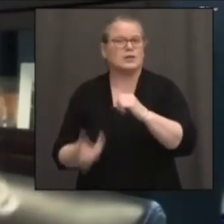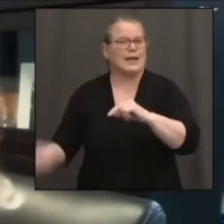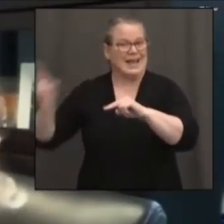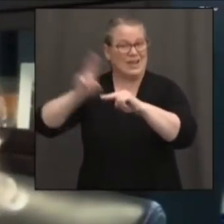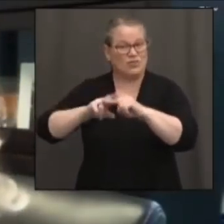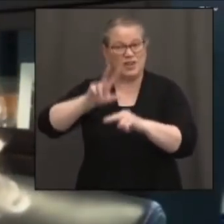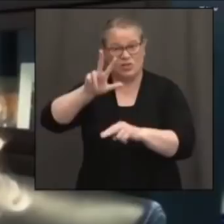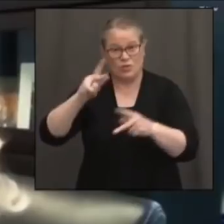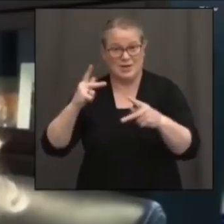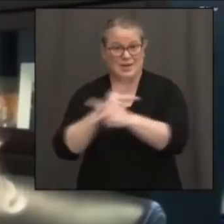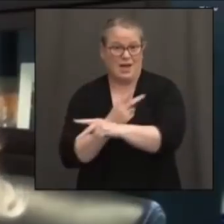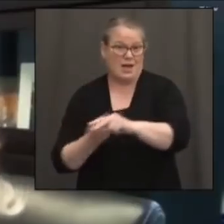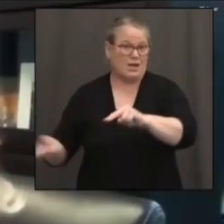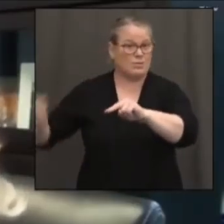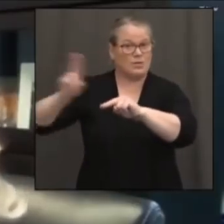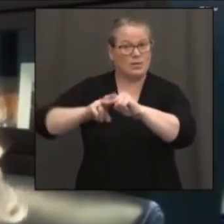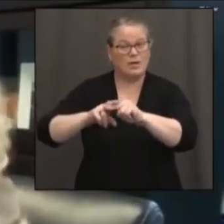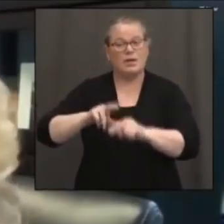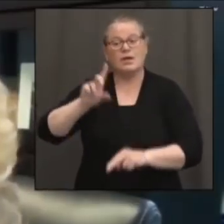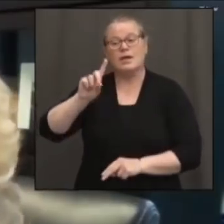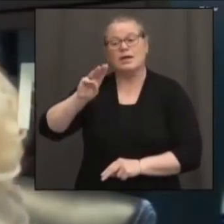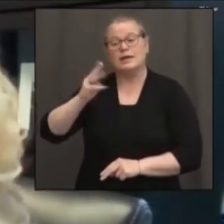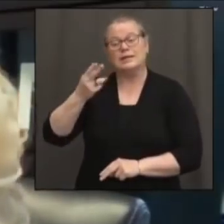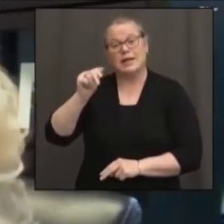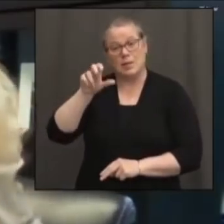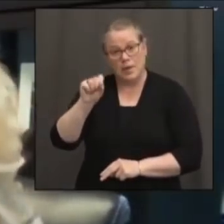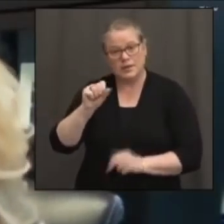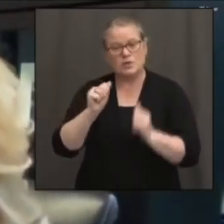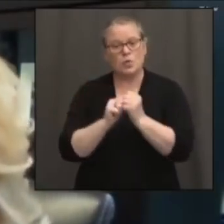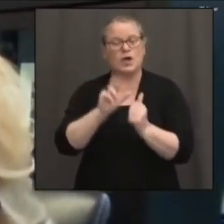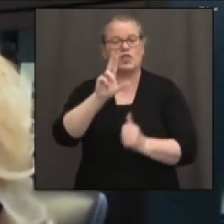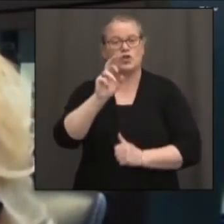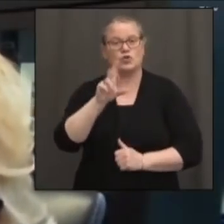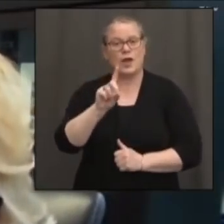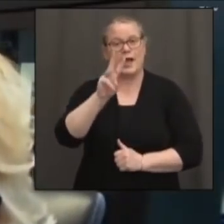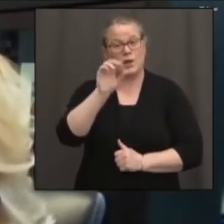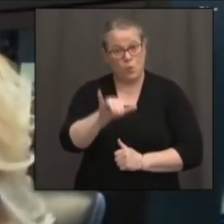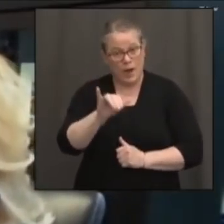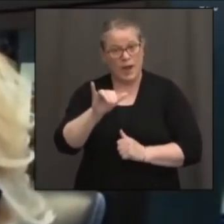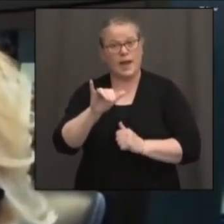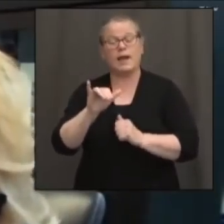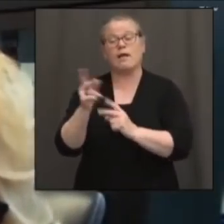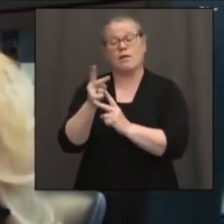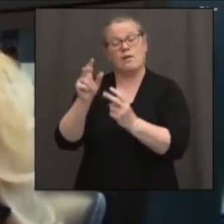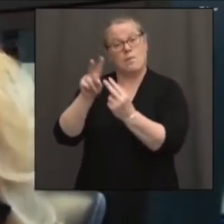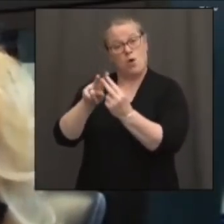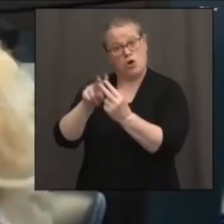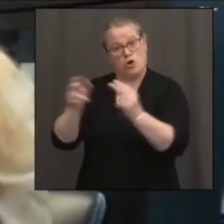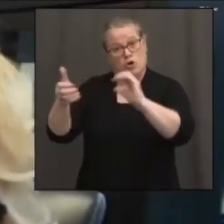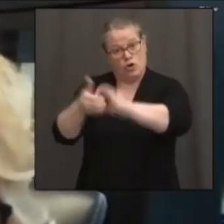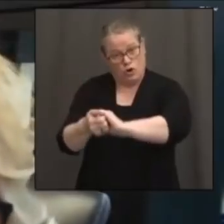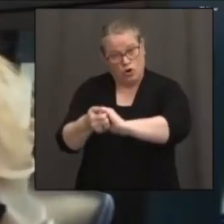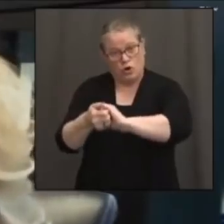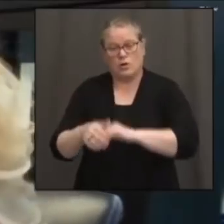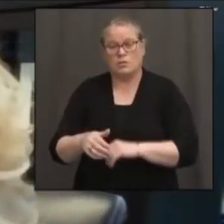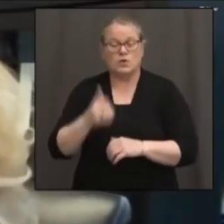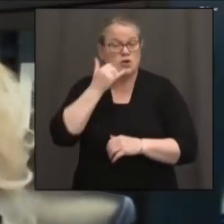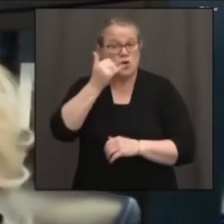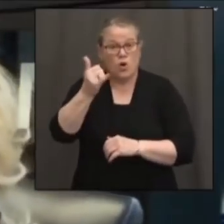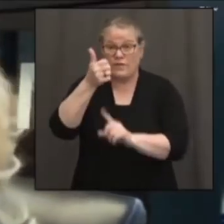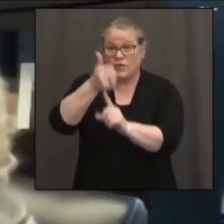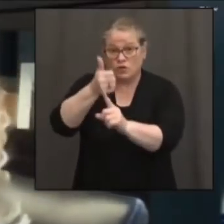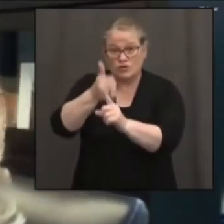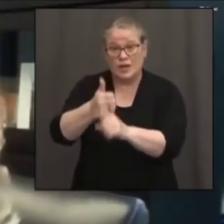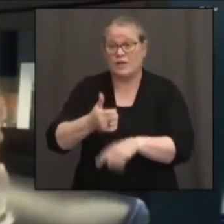Way. 211 is a number that you can call. They will do a triage over the phone. You can call for yourself. You can call for your family members,